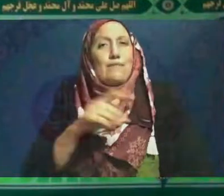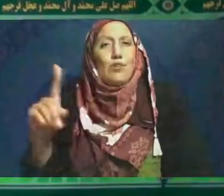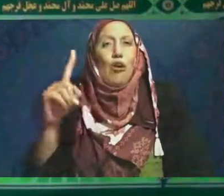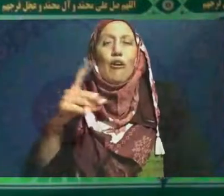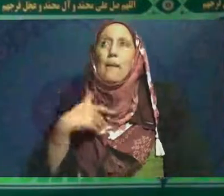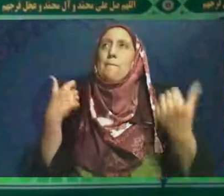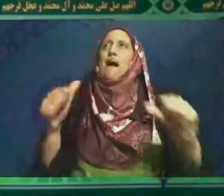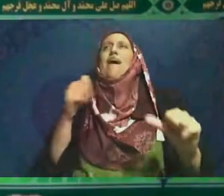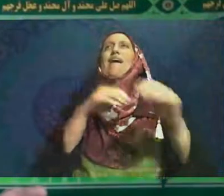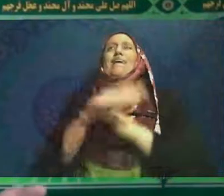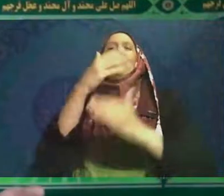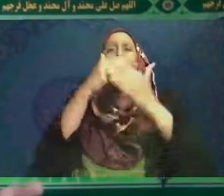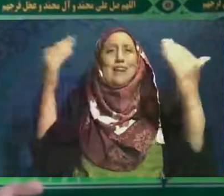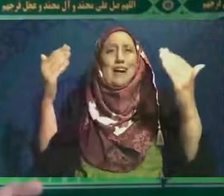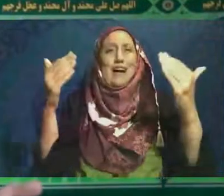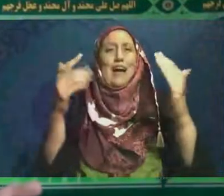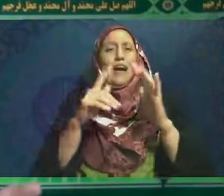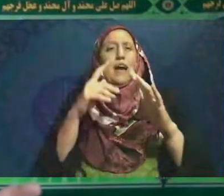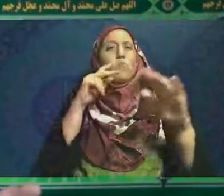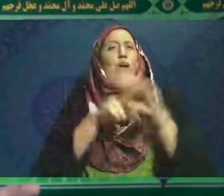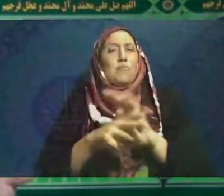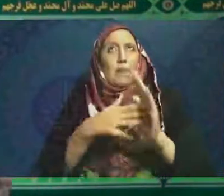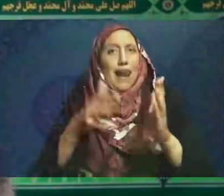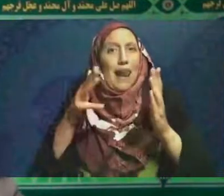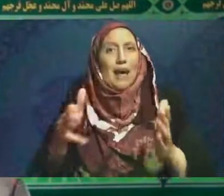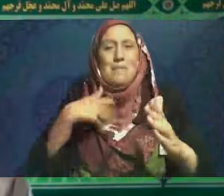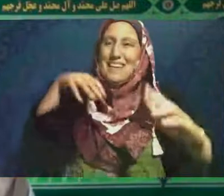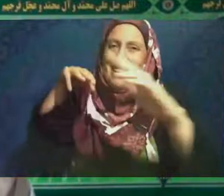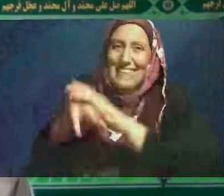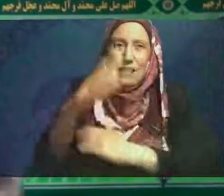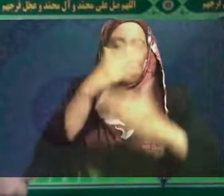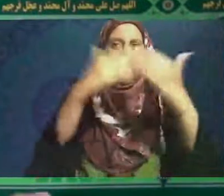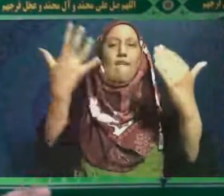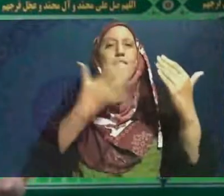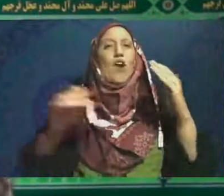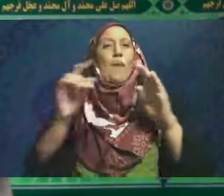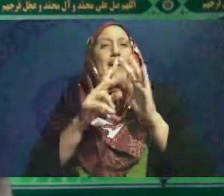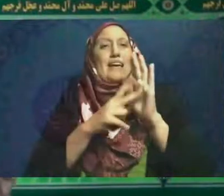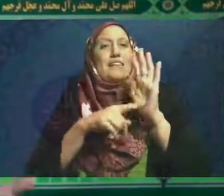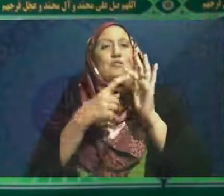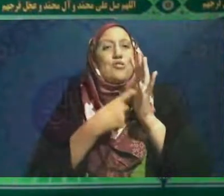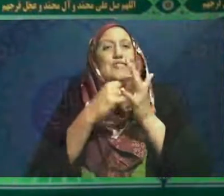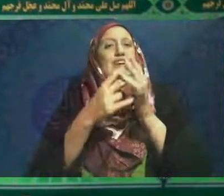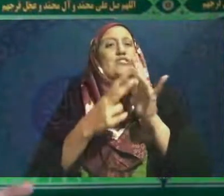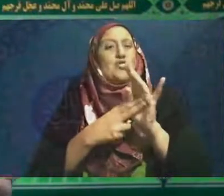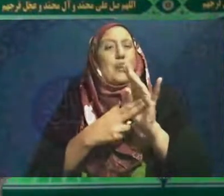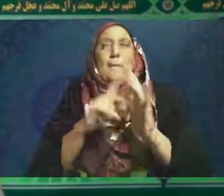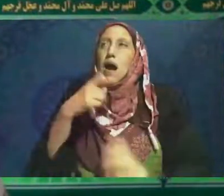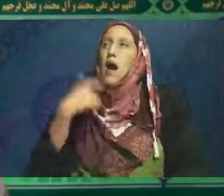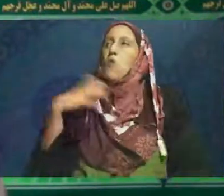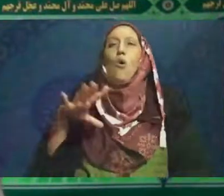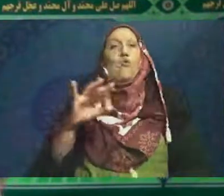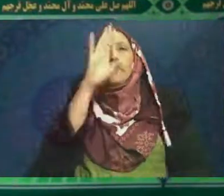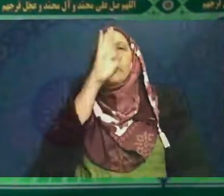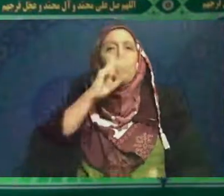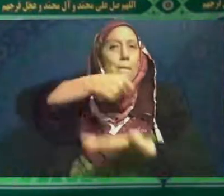into paradise, but still I want my status in paradise to be elevated. Recommended acts and mustahabbat would